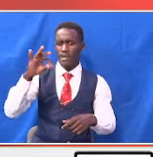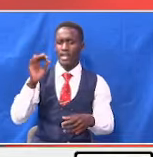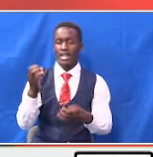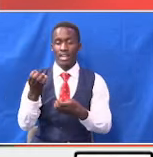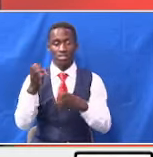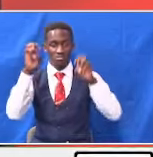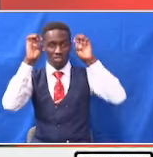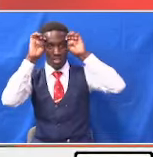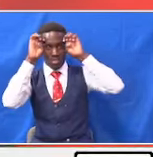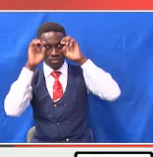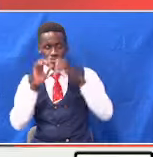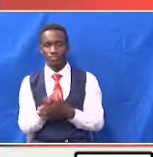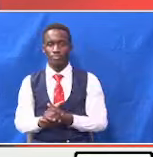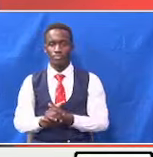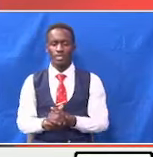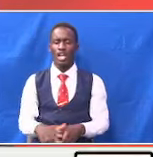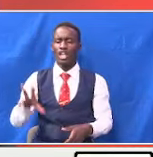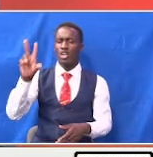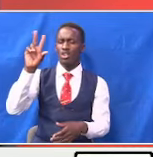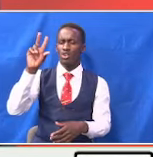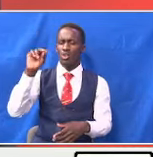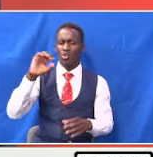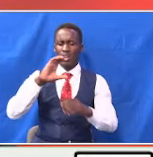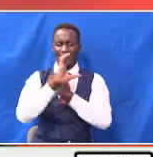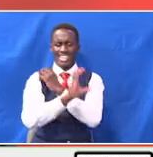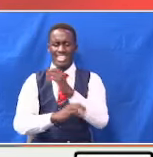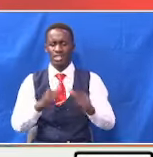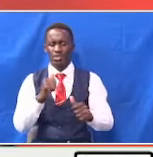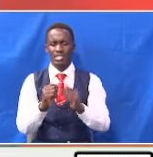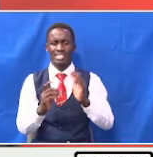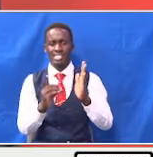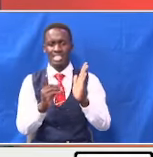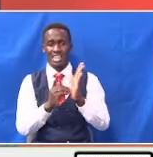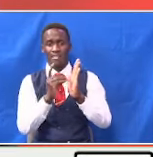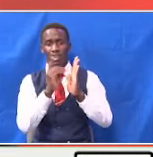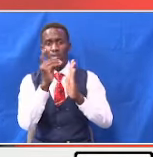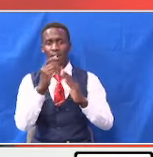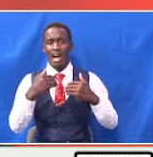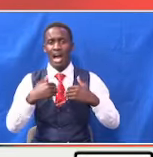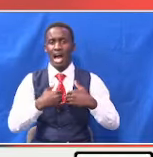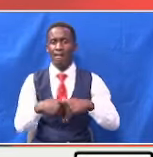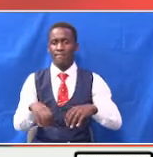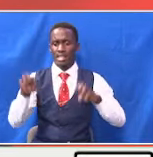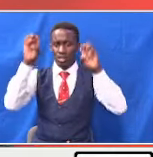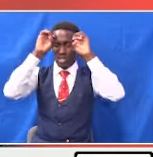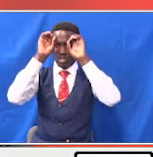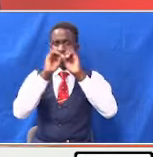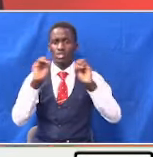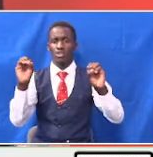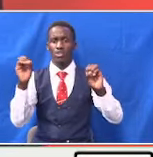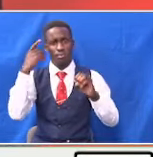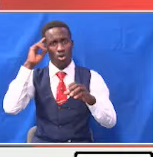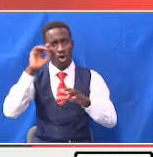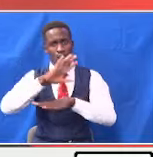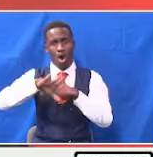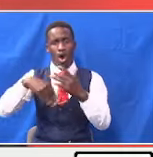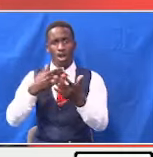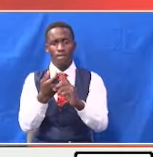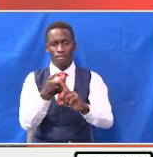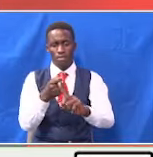country in this world that has developed without accessible to education for all, mm-hmm. from